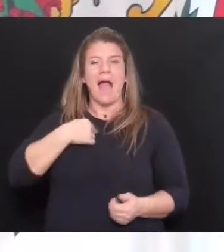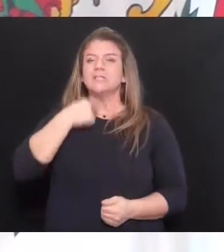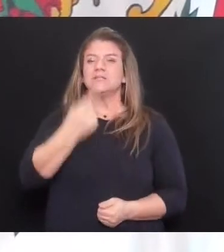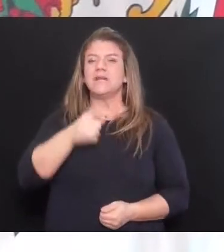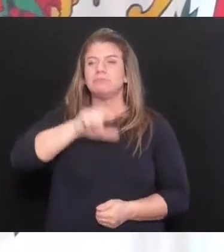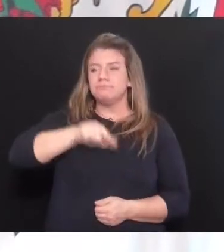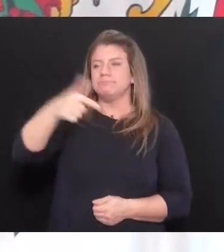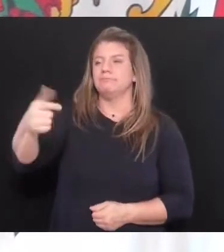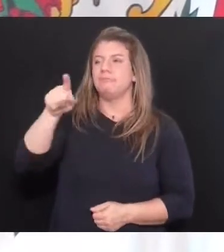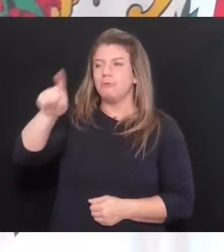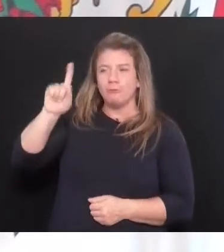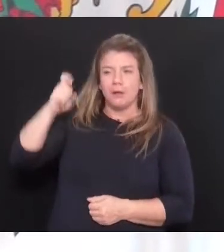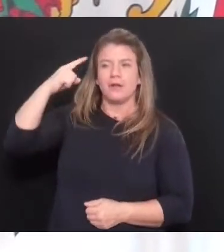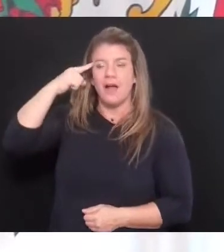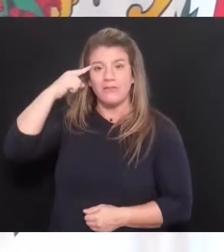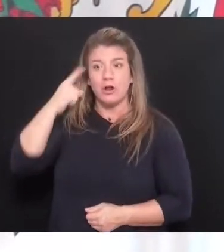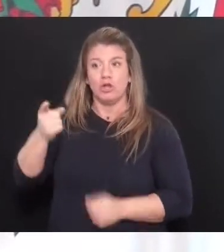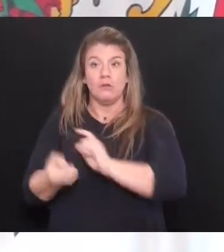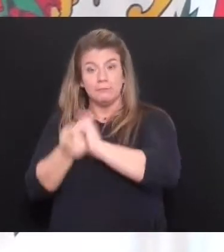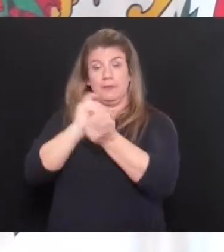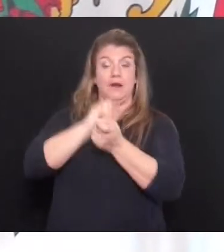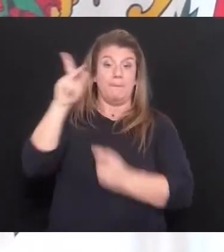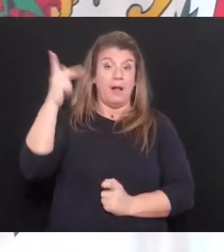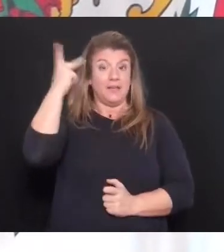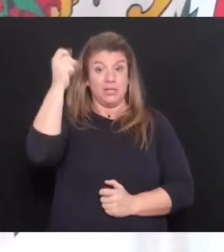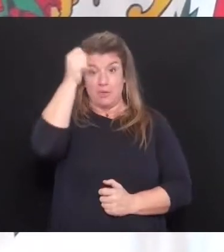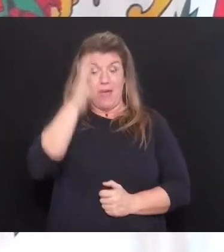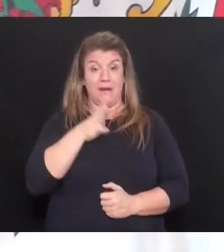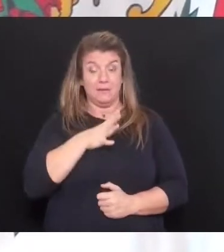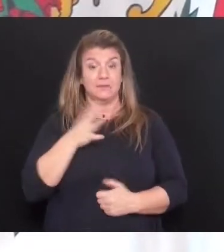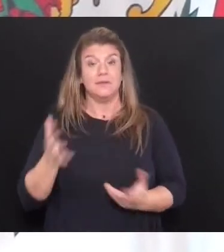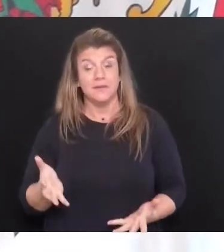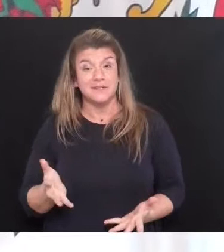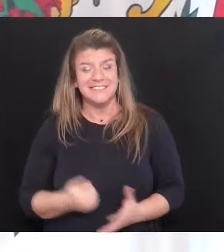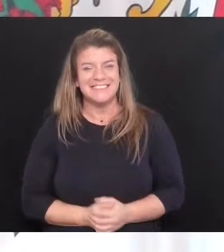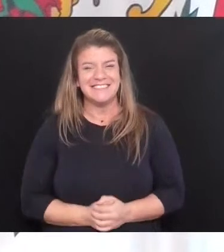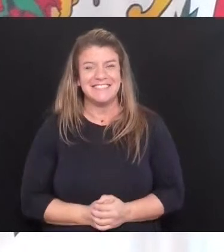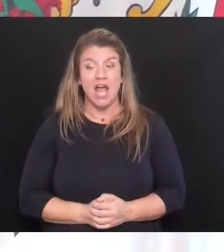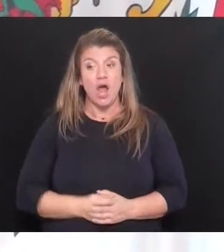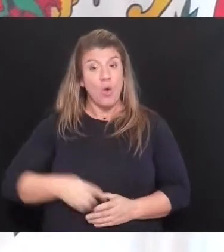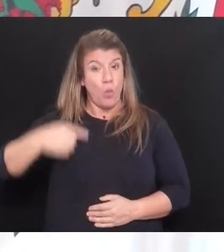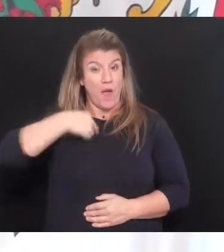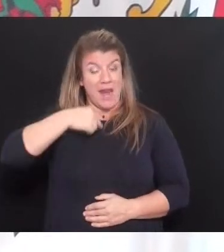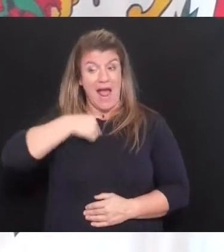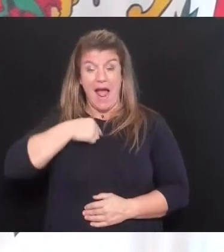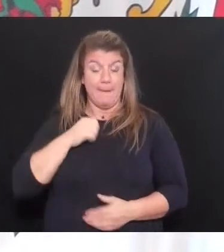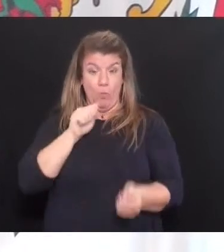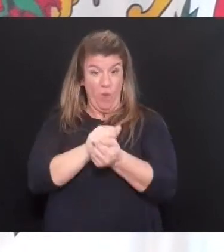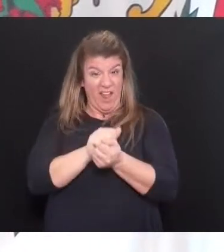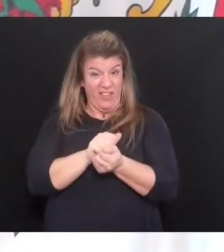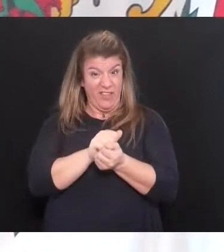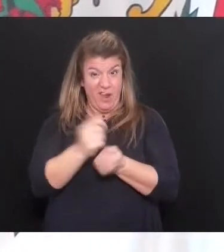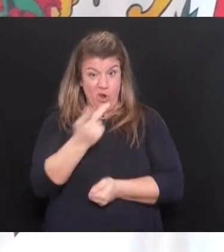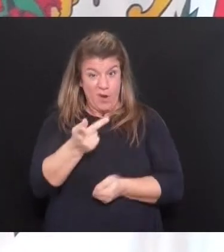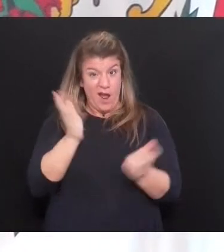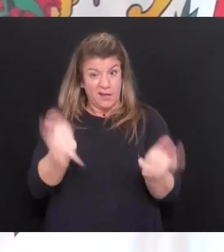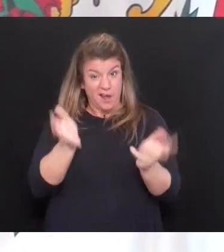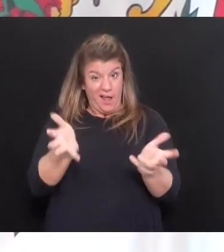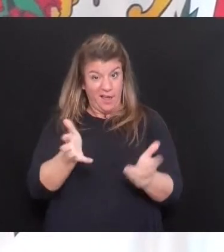governor for just a few seconds, you turned into a politician on us, because when I'm with you, you're not diplomatic like